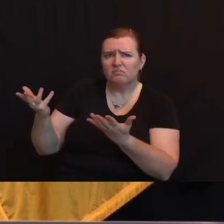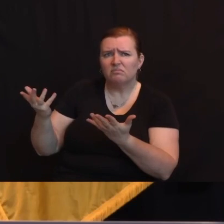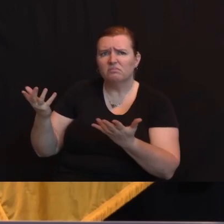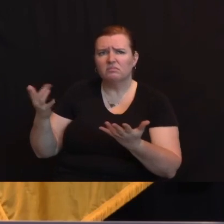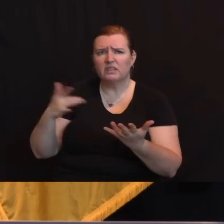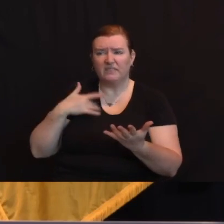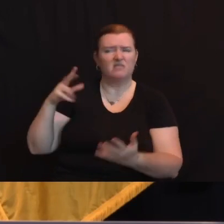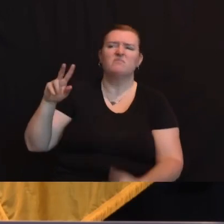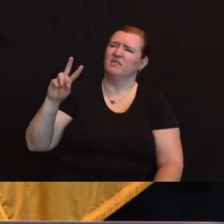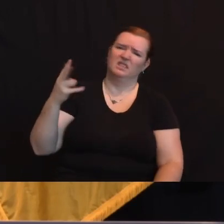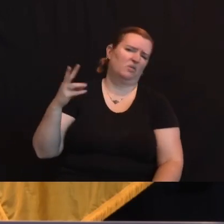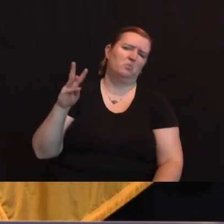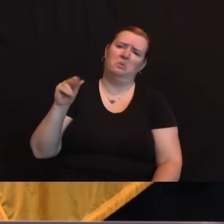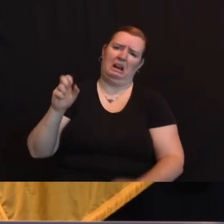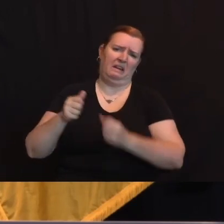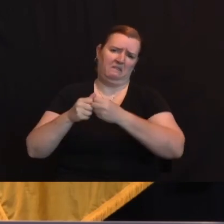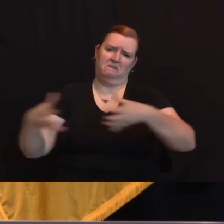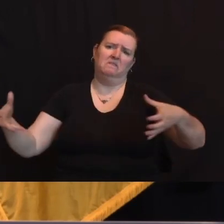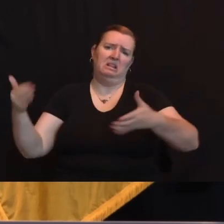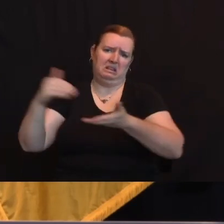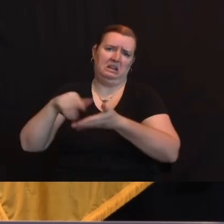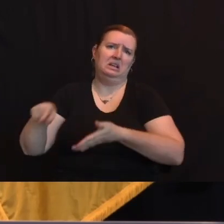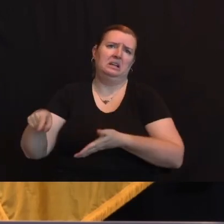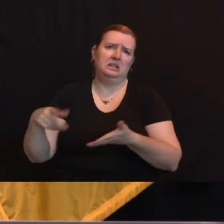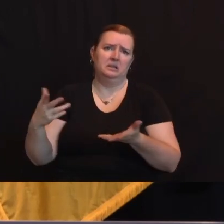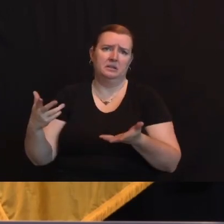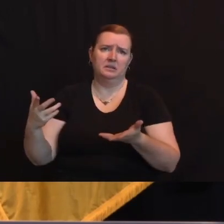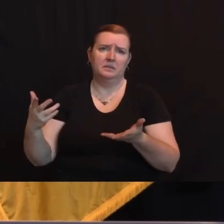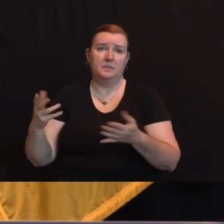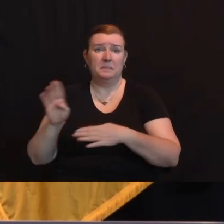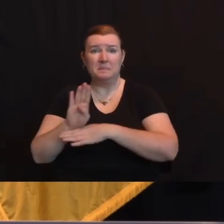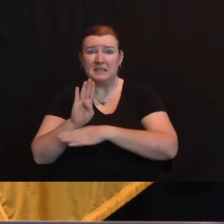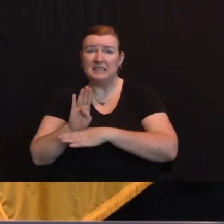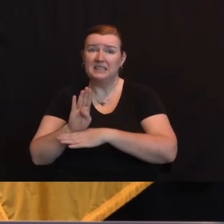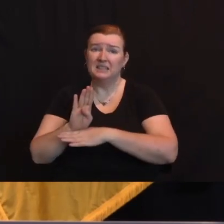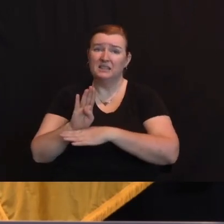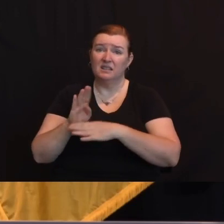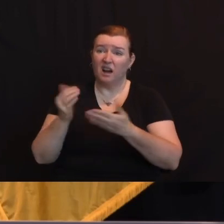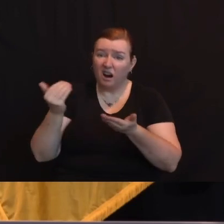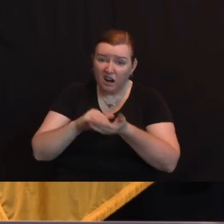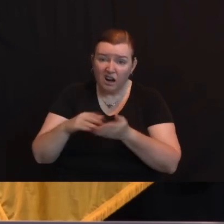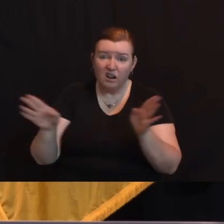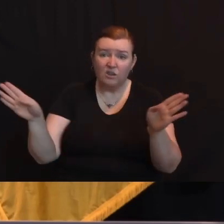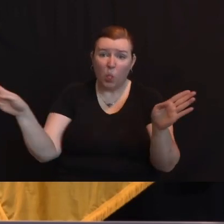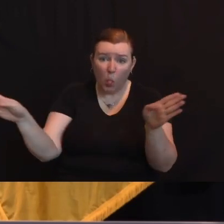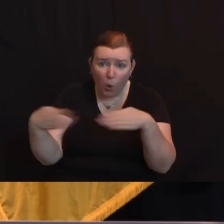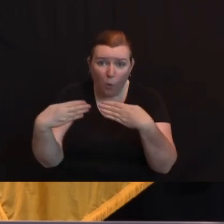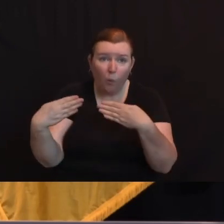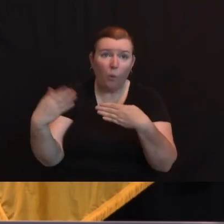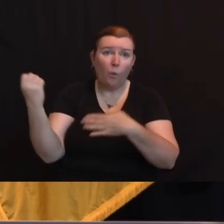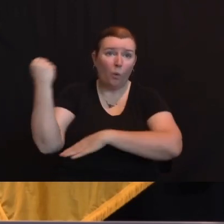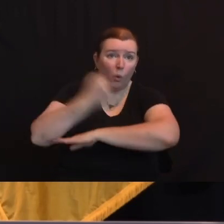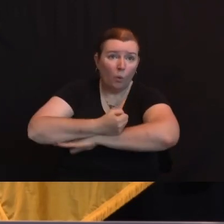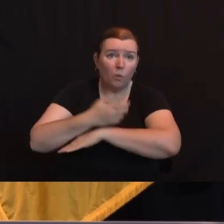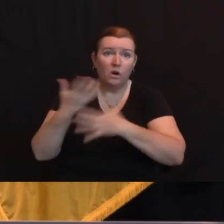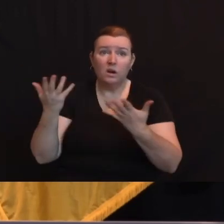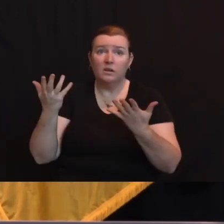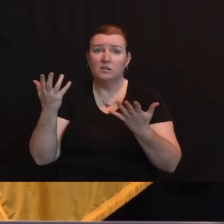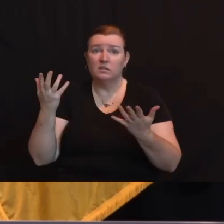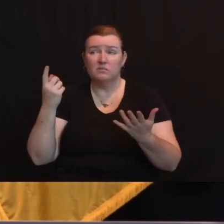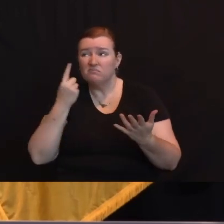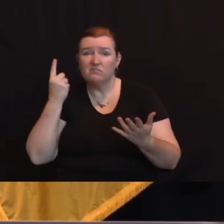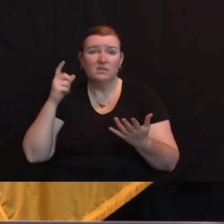the possibility of another round of shutdowns looms. Isn't this time to consider establishing some clear benchmarks